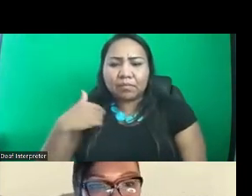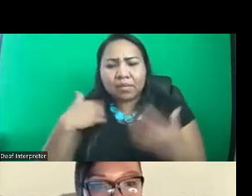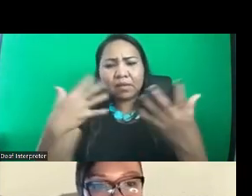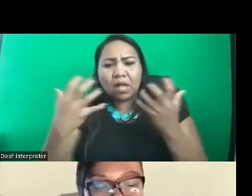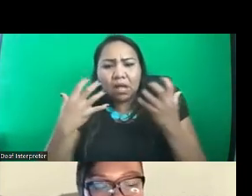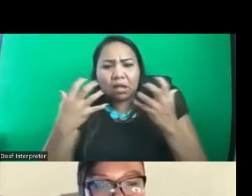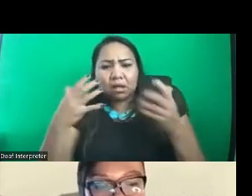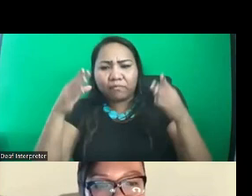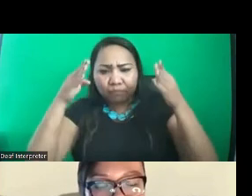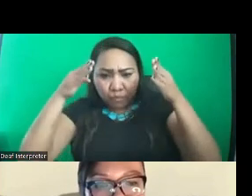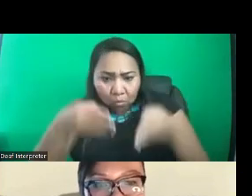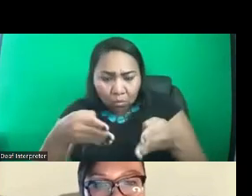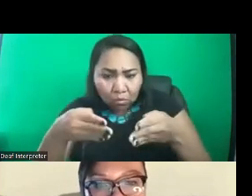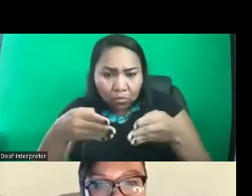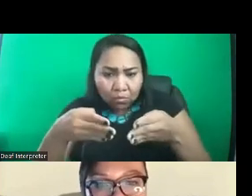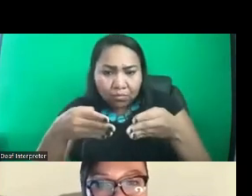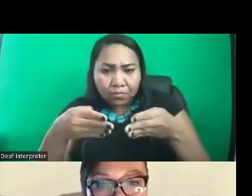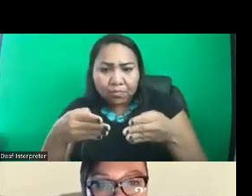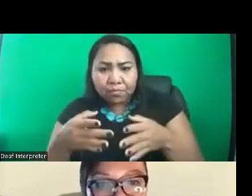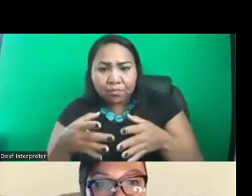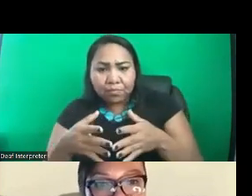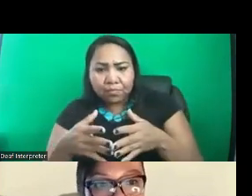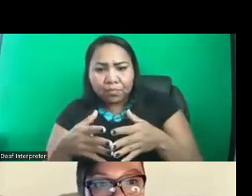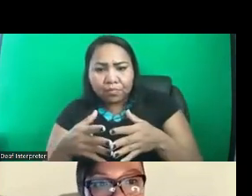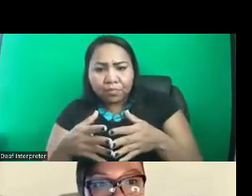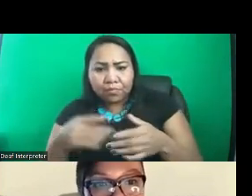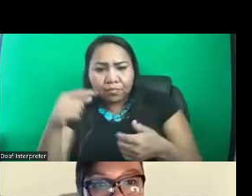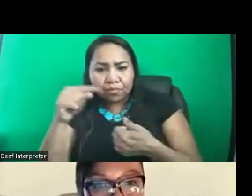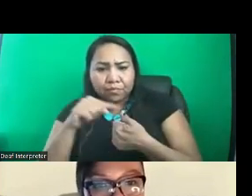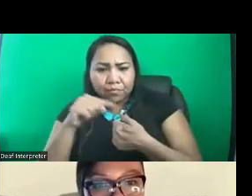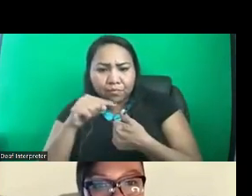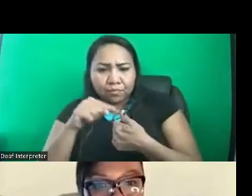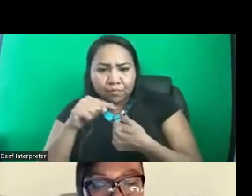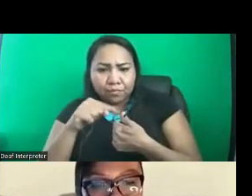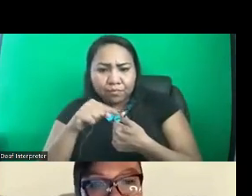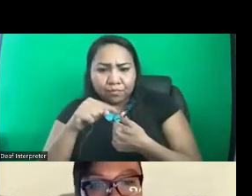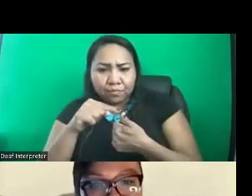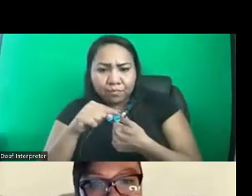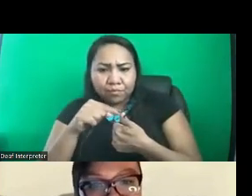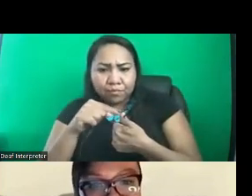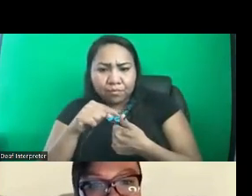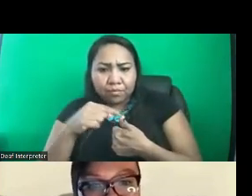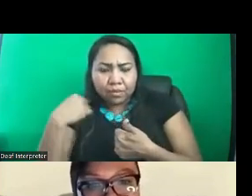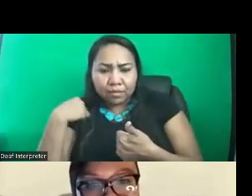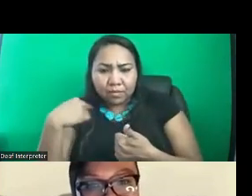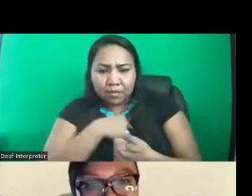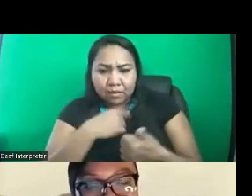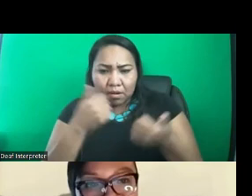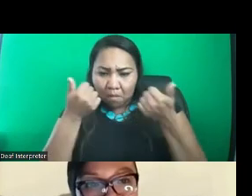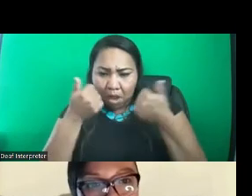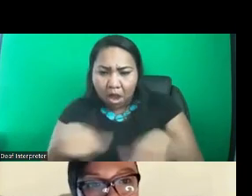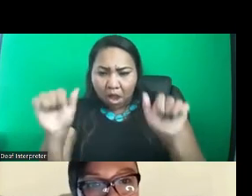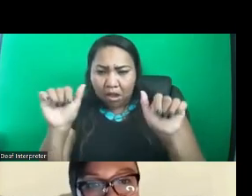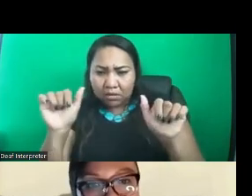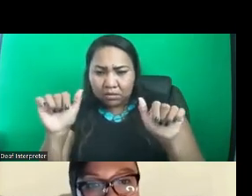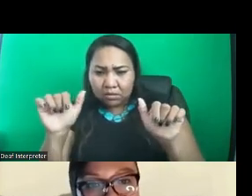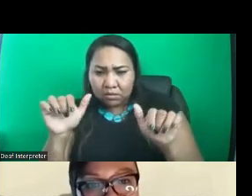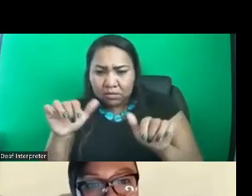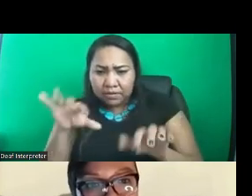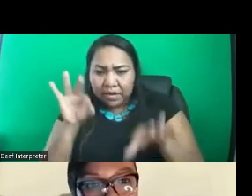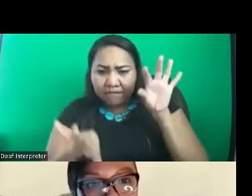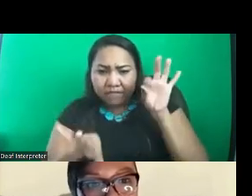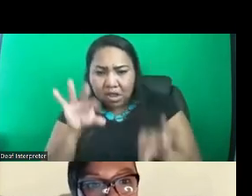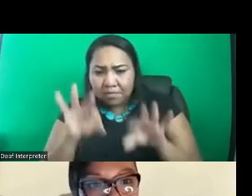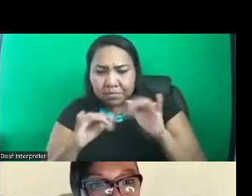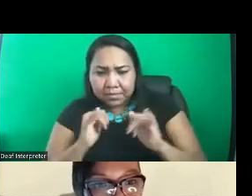thought of trying to generalize the things that we have in common with each other, with nurses and